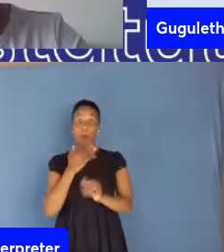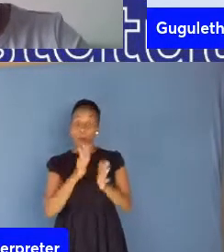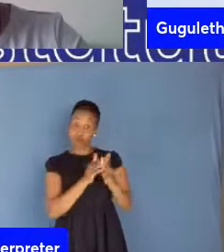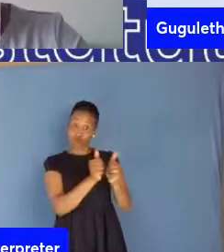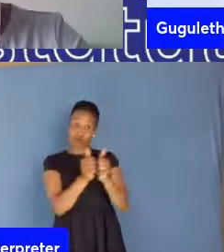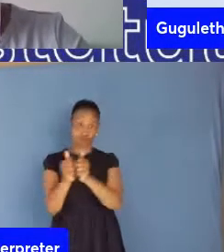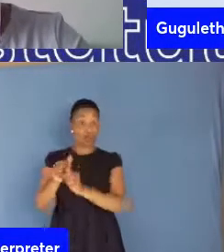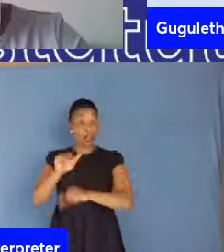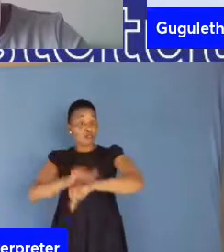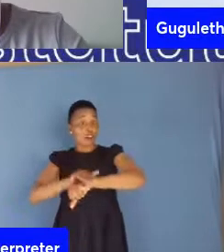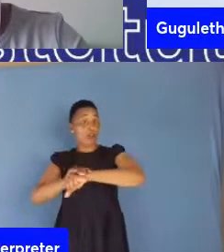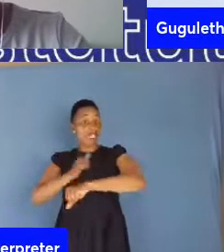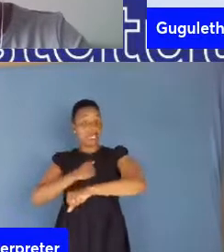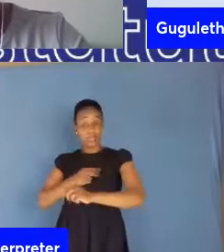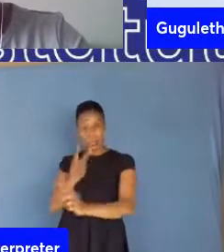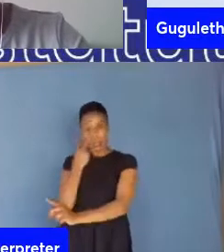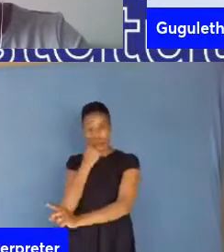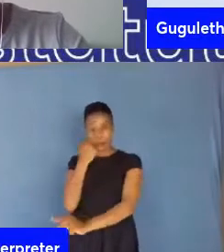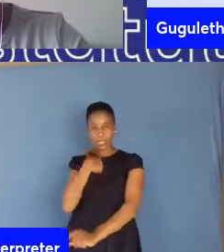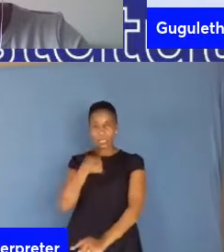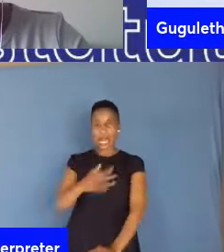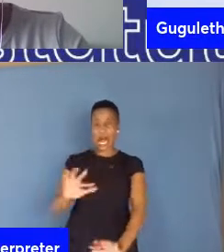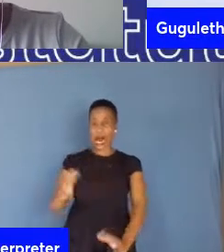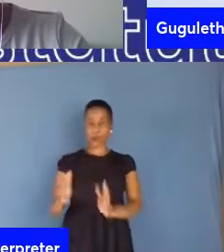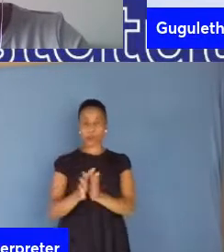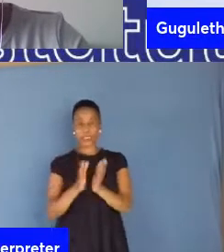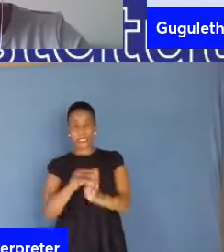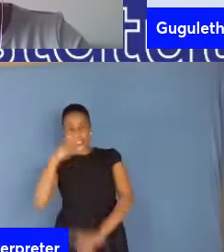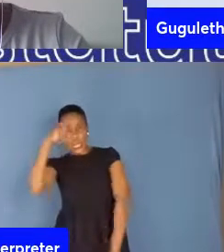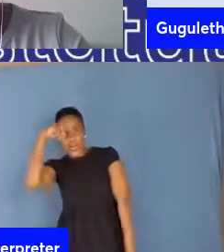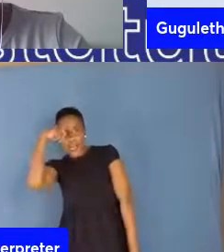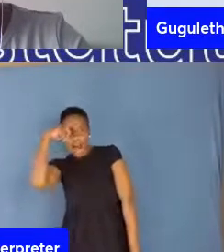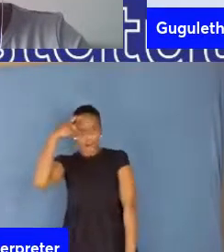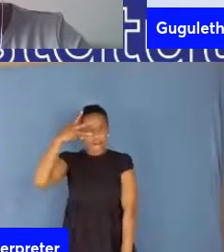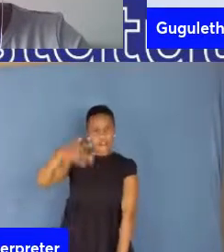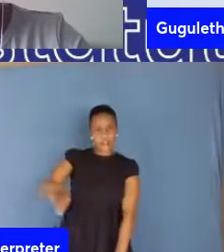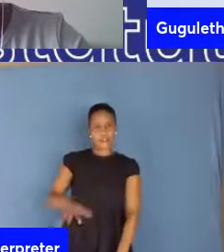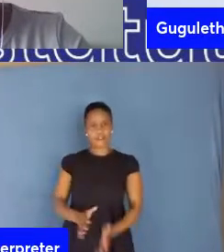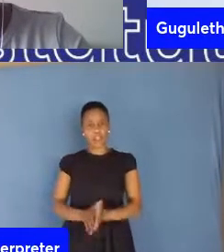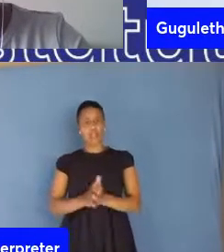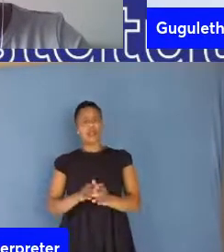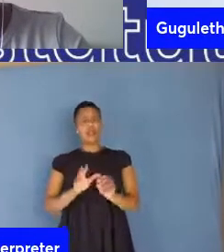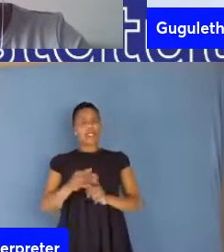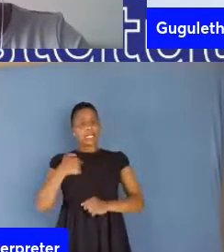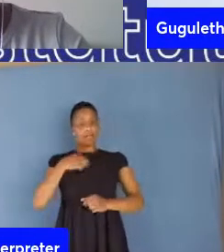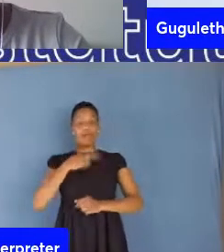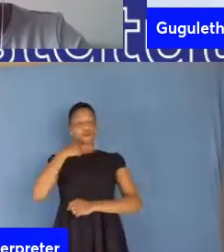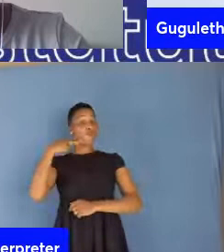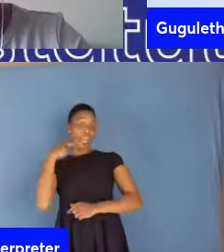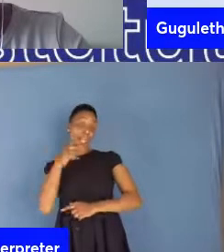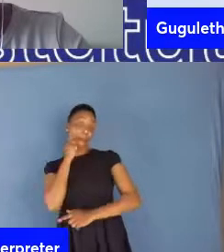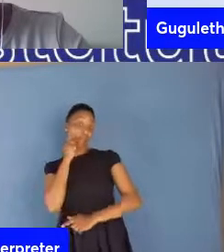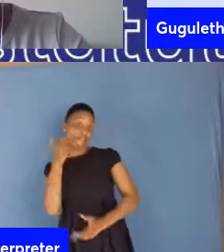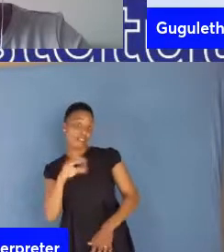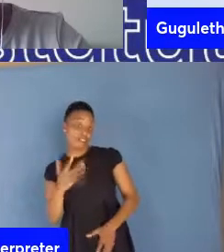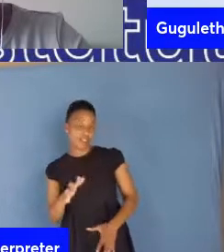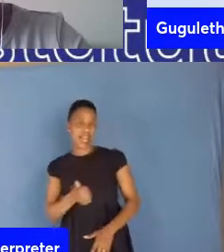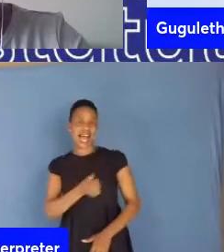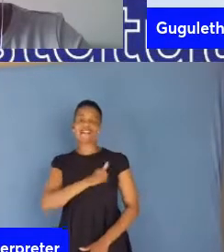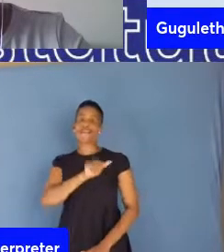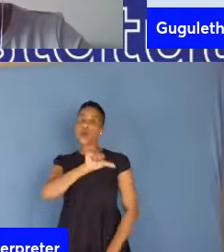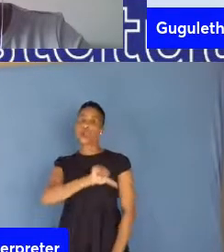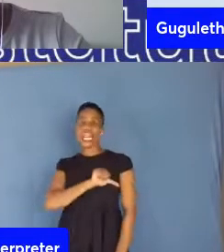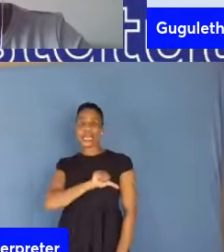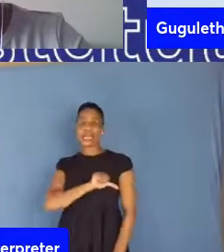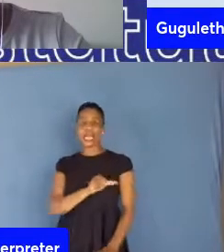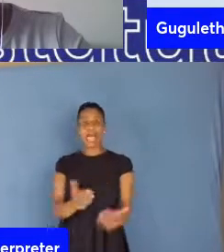clever, being acknowledged as a real Mjika. And unfortunately, the expectations that come